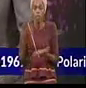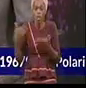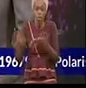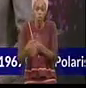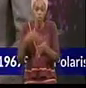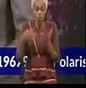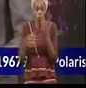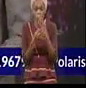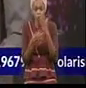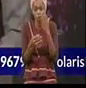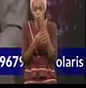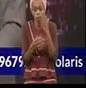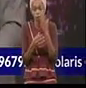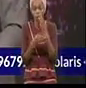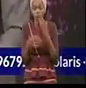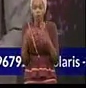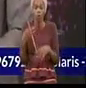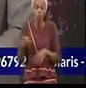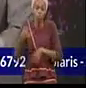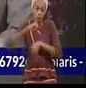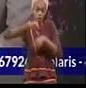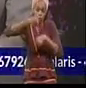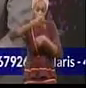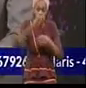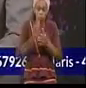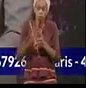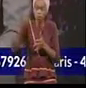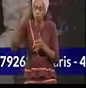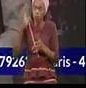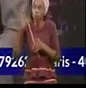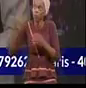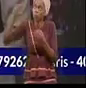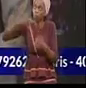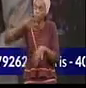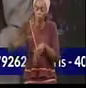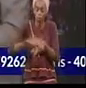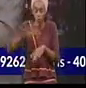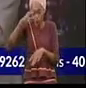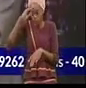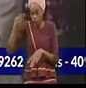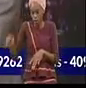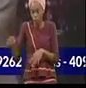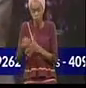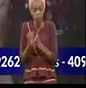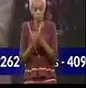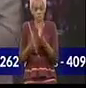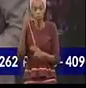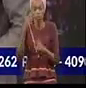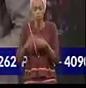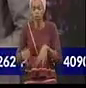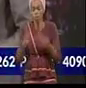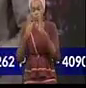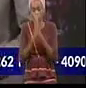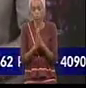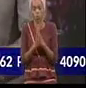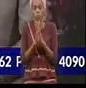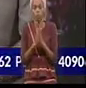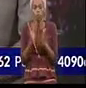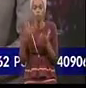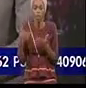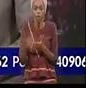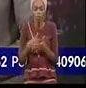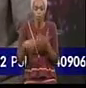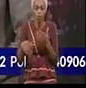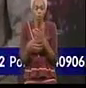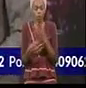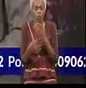daily basis. Every moment, anytime he appears before the people, fresh oil of anointing upon him in the mighty